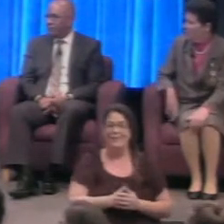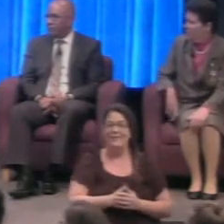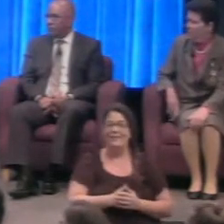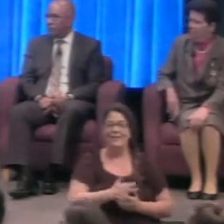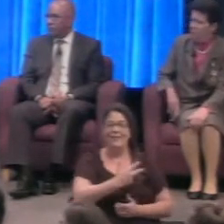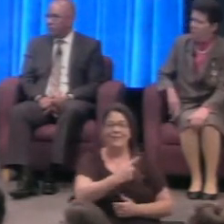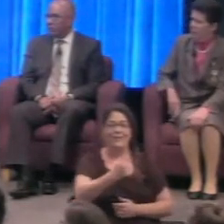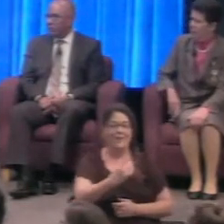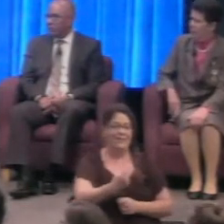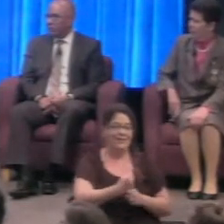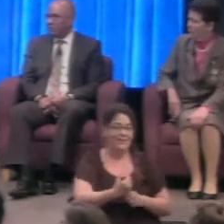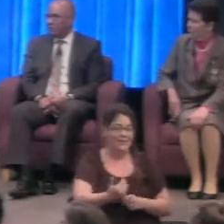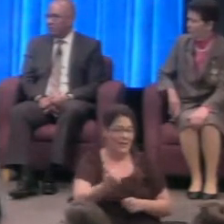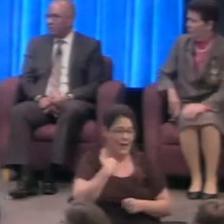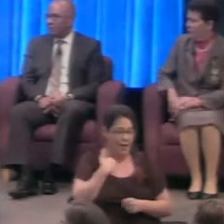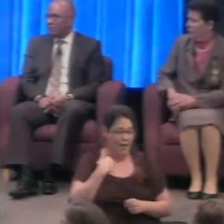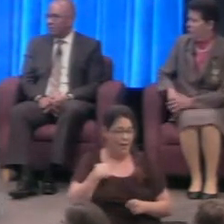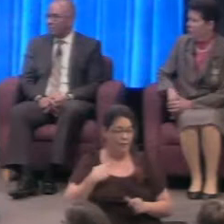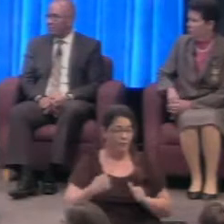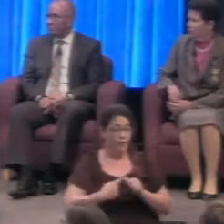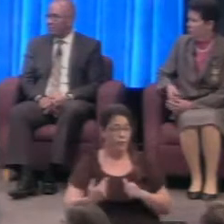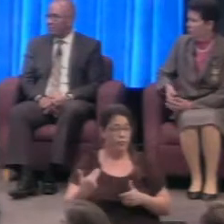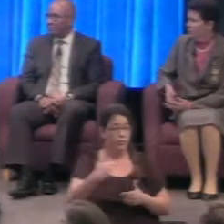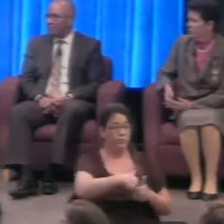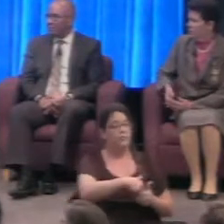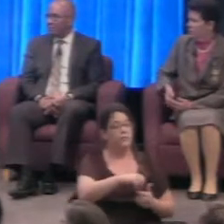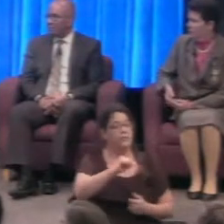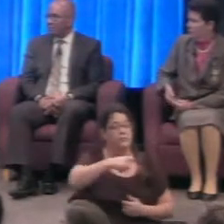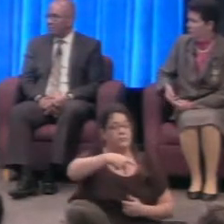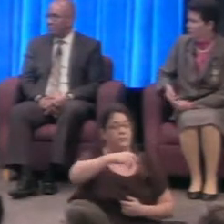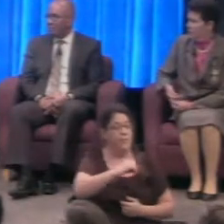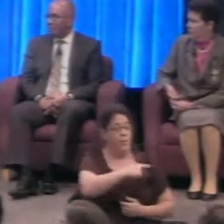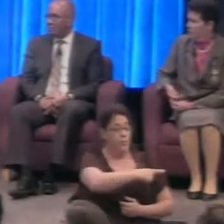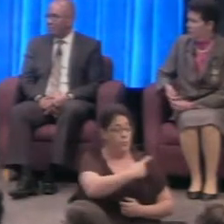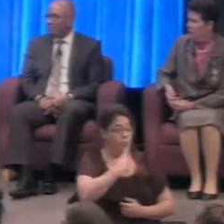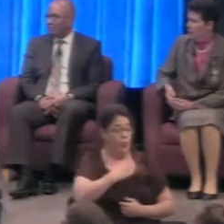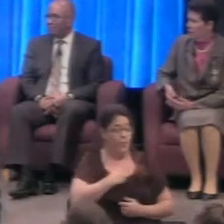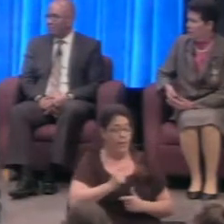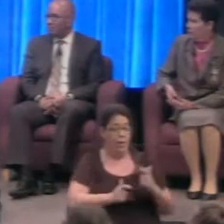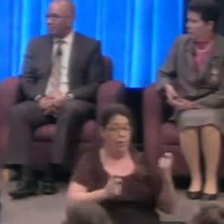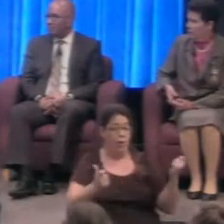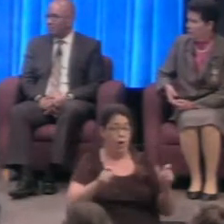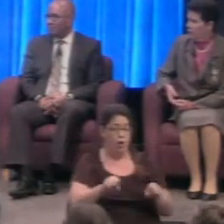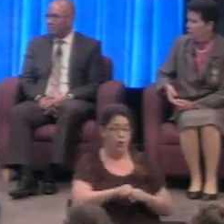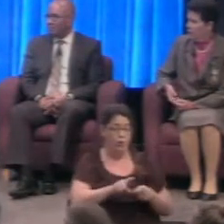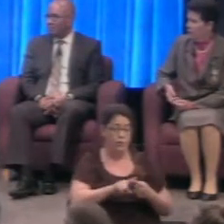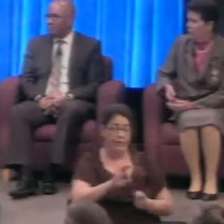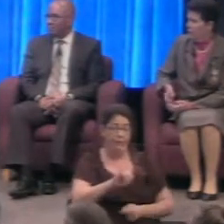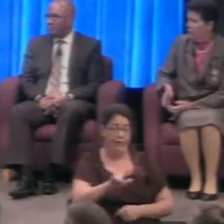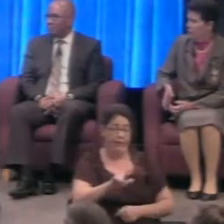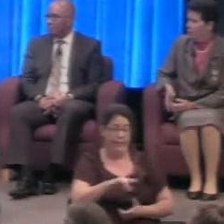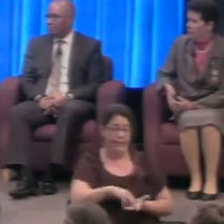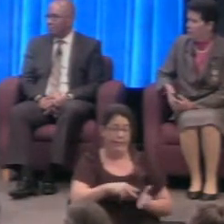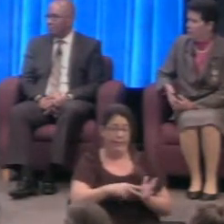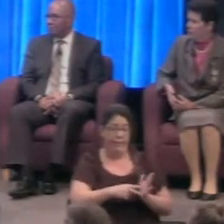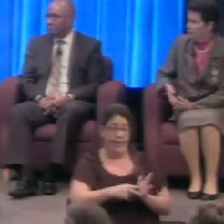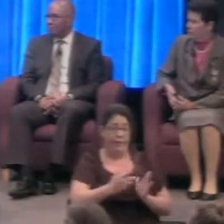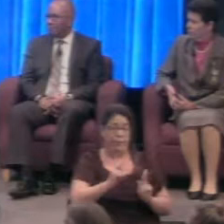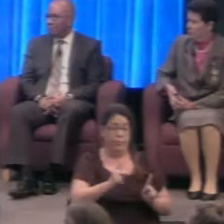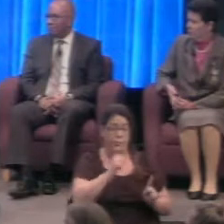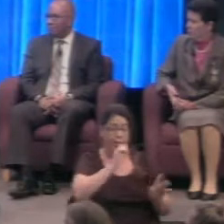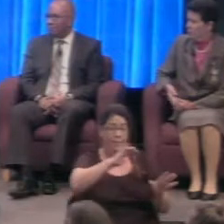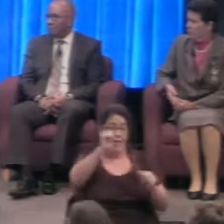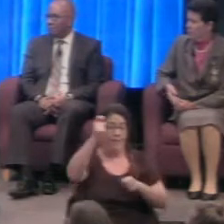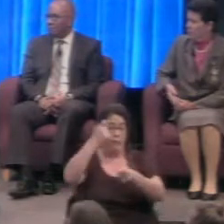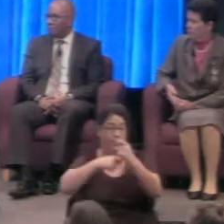3.5 years ago, when I arrived in the SPO, you told me I had some large shoes to fill with following my predecessor, Lucas